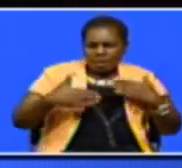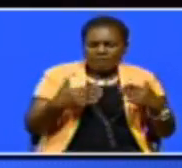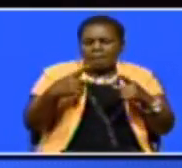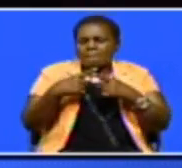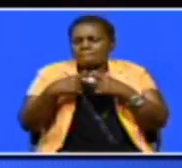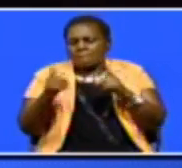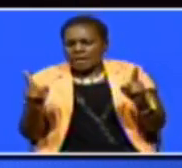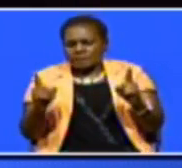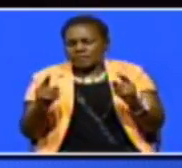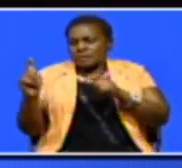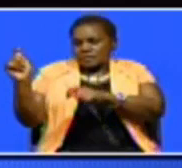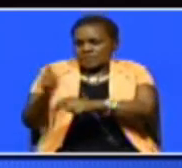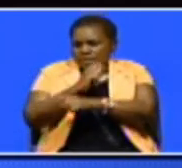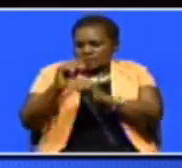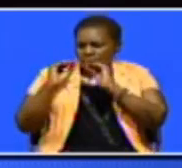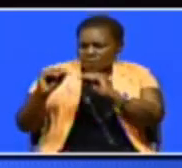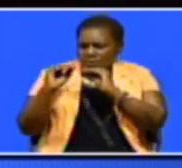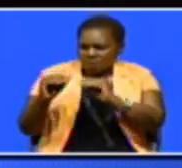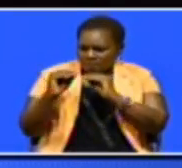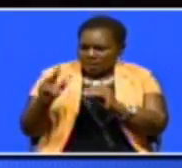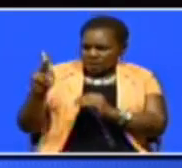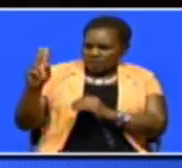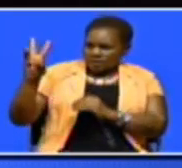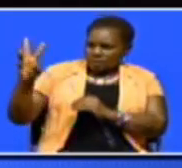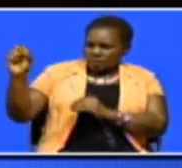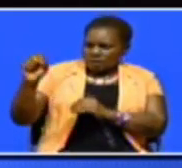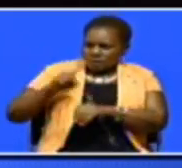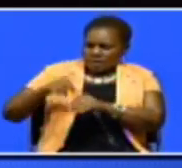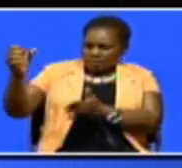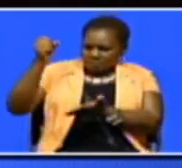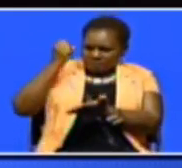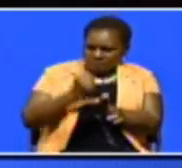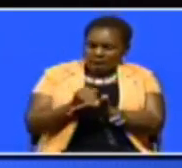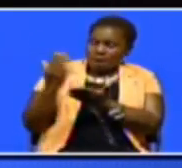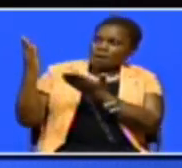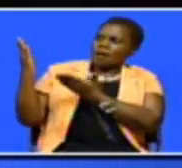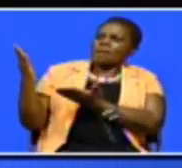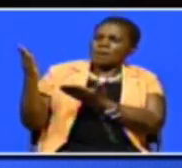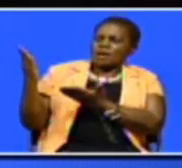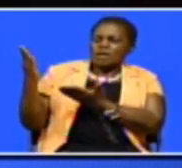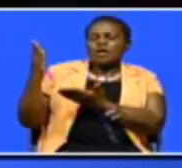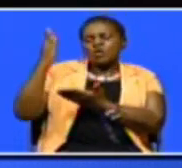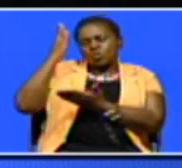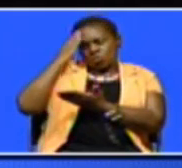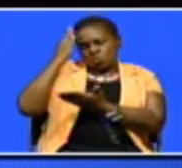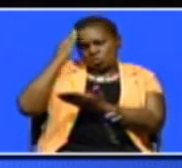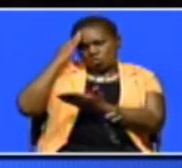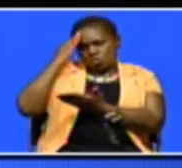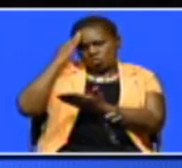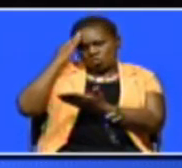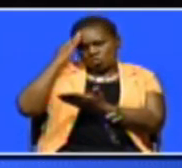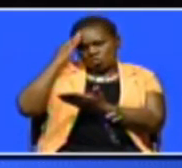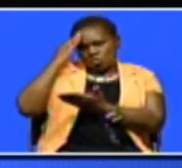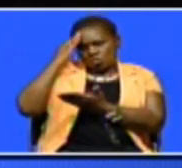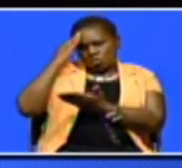But part of the training that we give to our rangers is that when they are posted to these rhino sanctuaries, at least they have these basics so that they can be